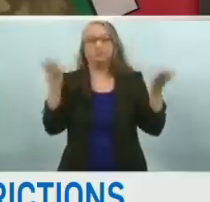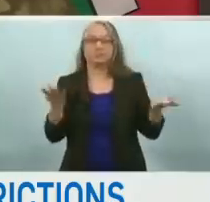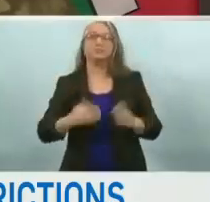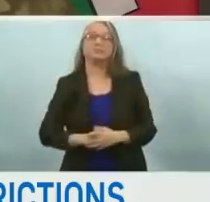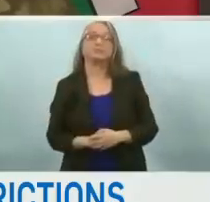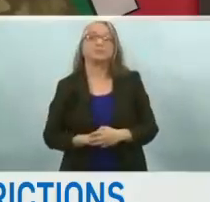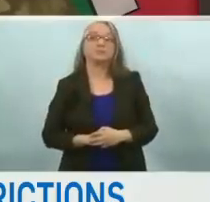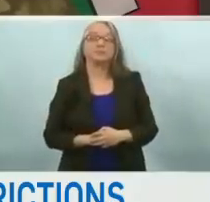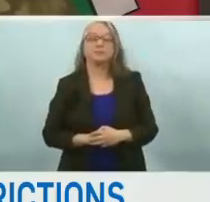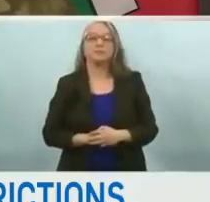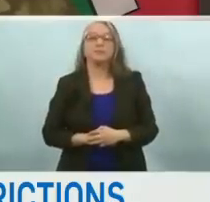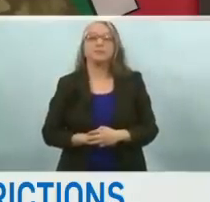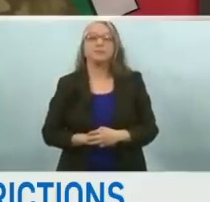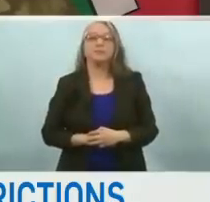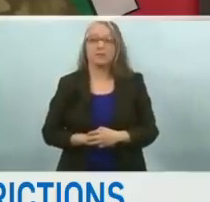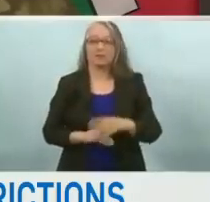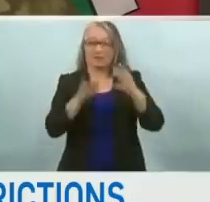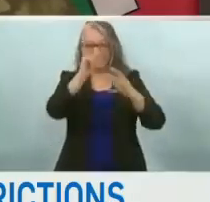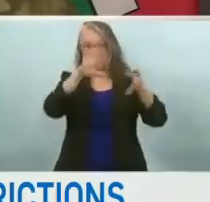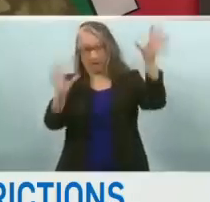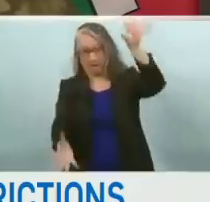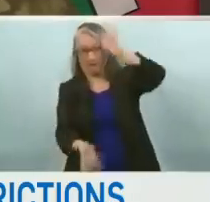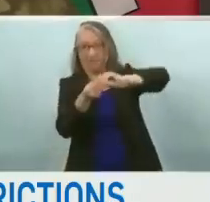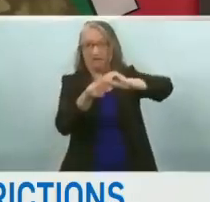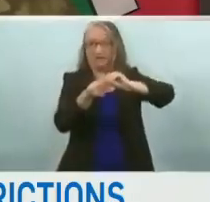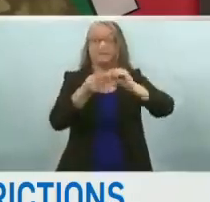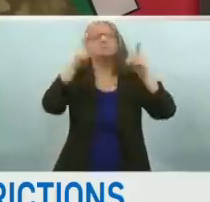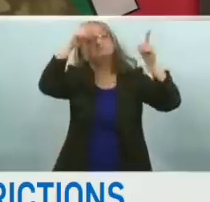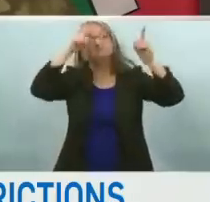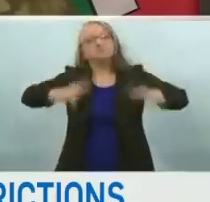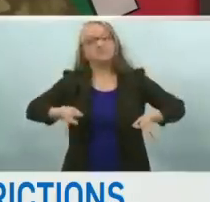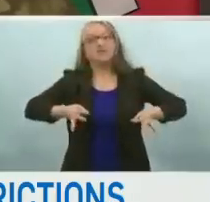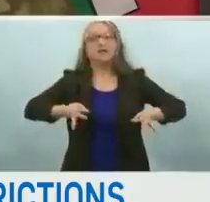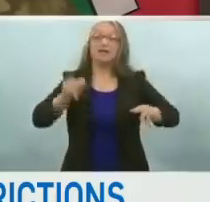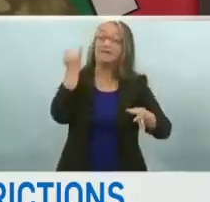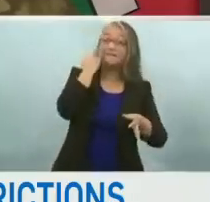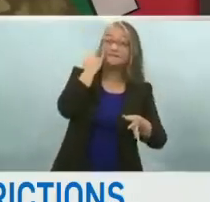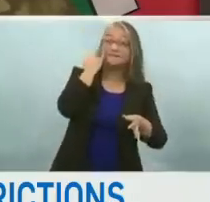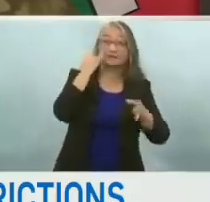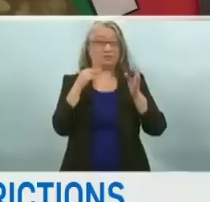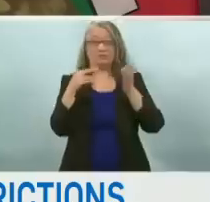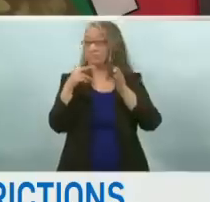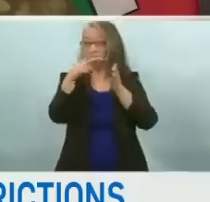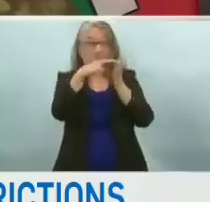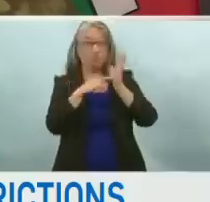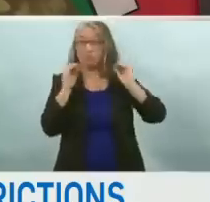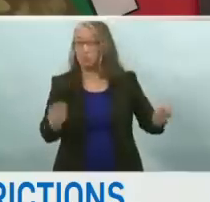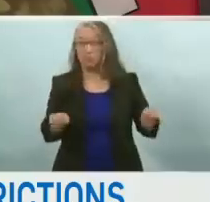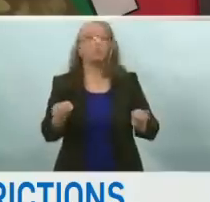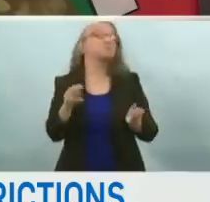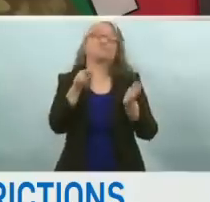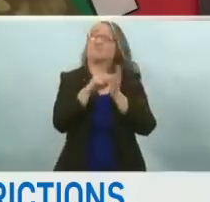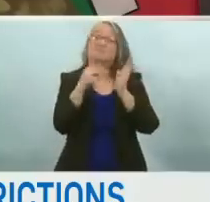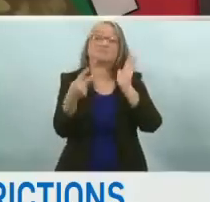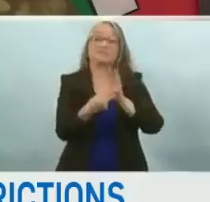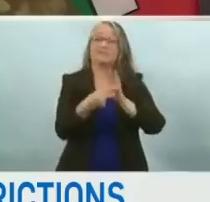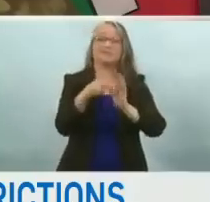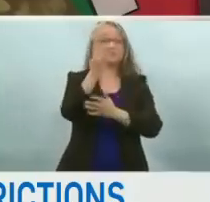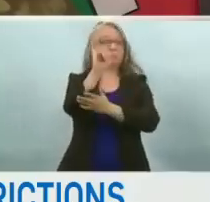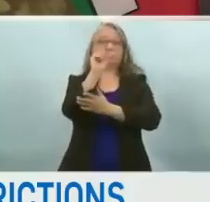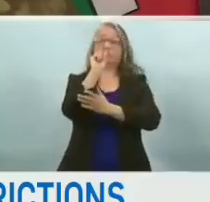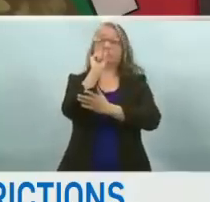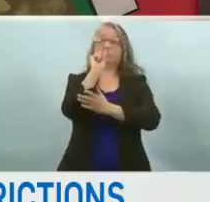today, will be taking effect at midnight tomorrow. And so relates to